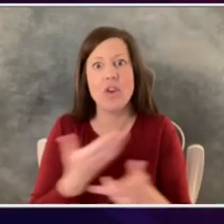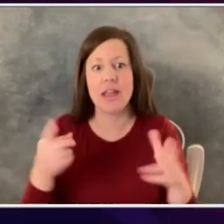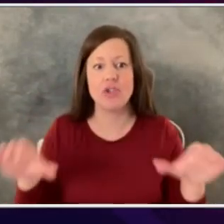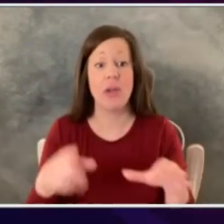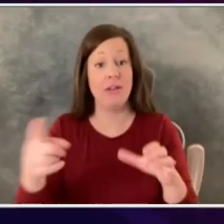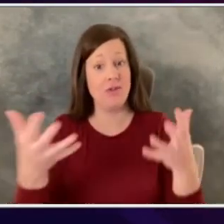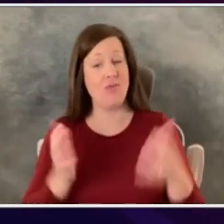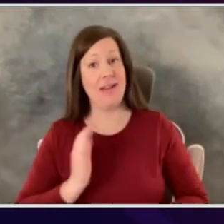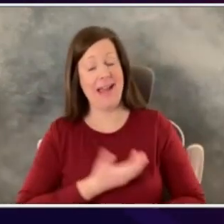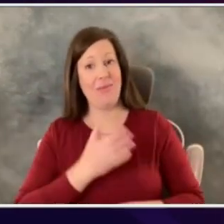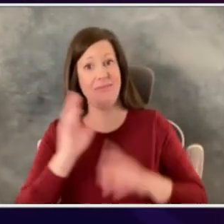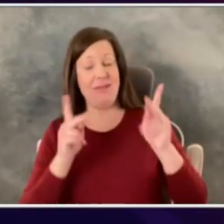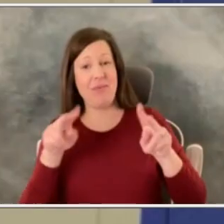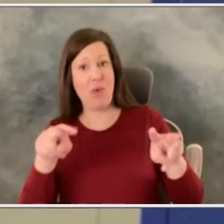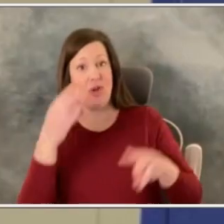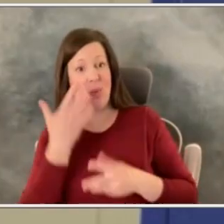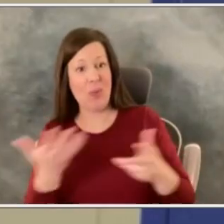know?